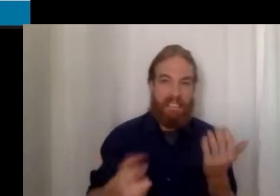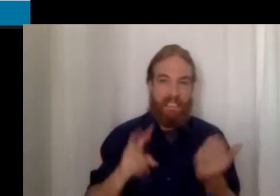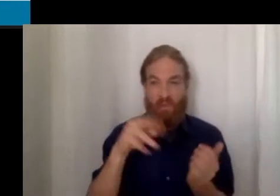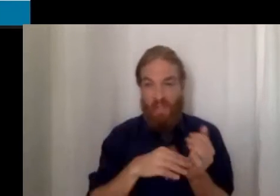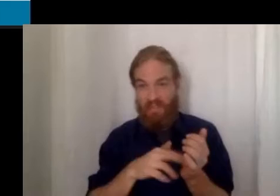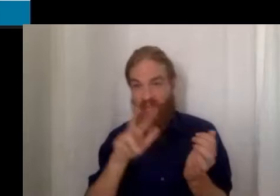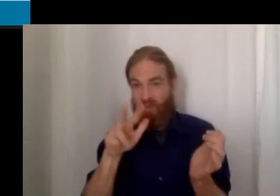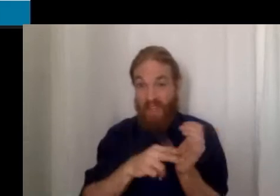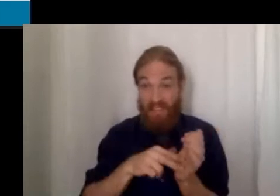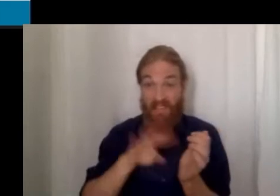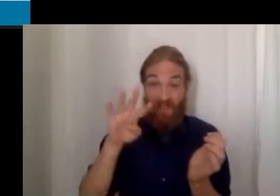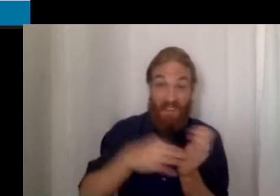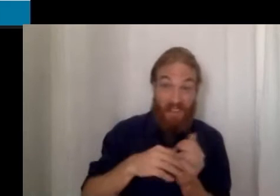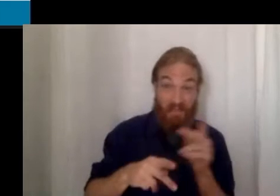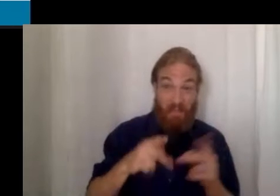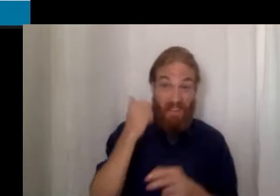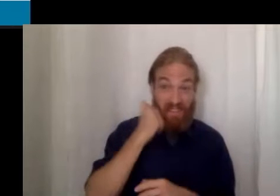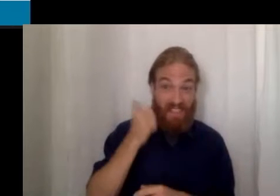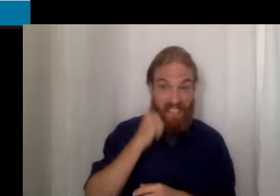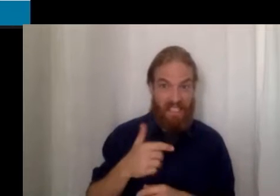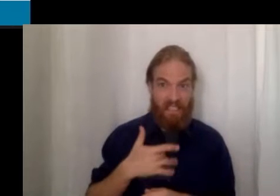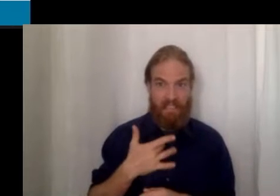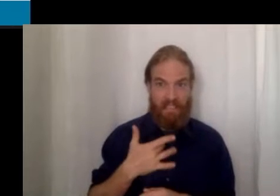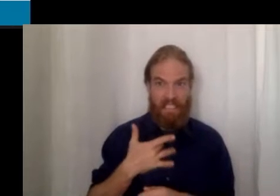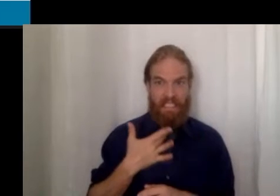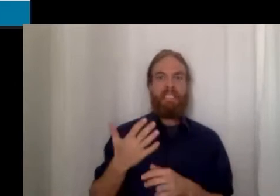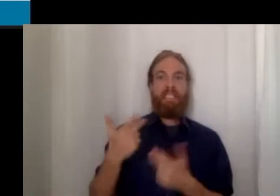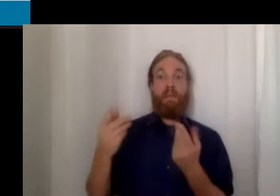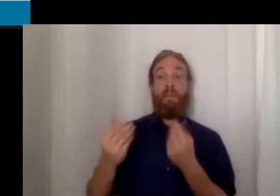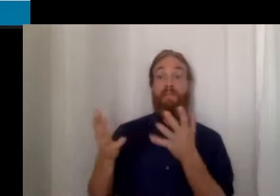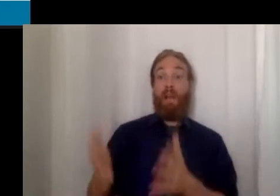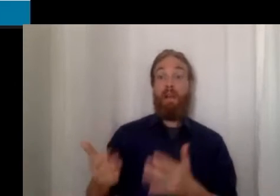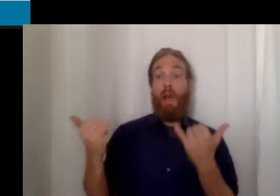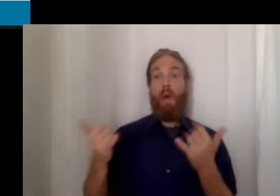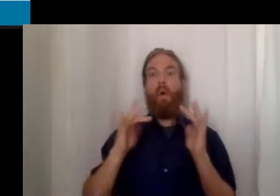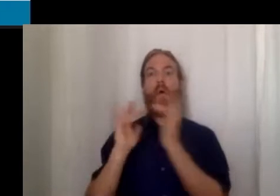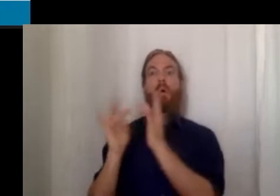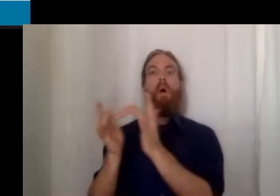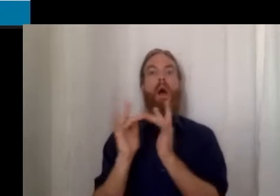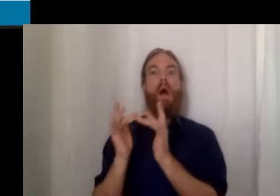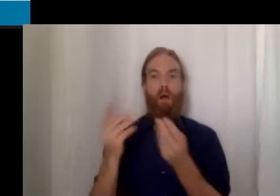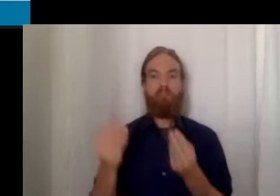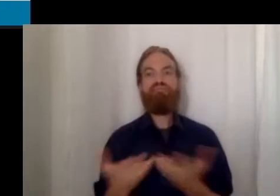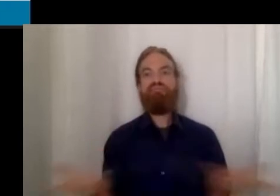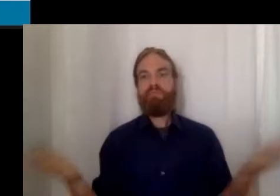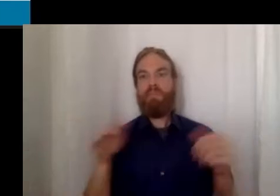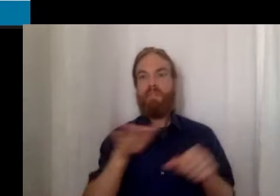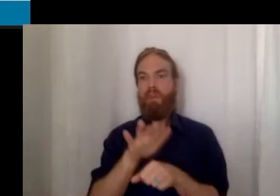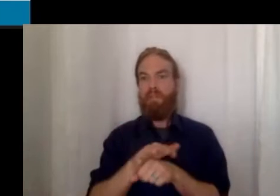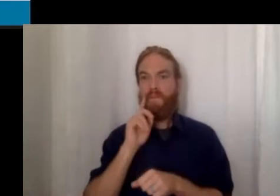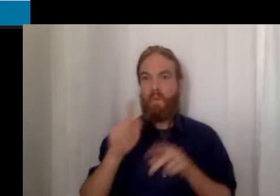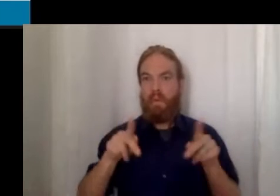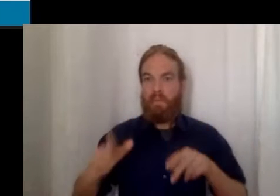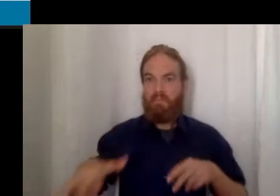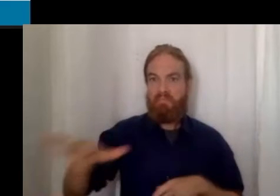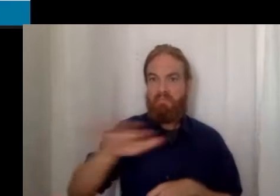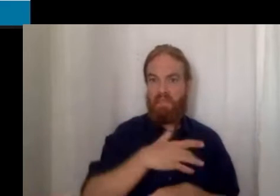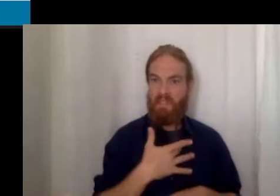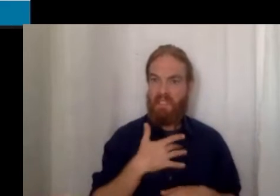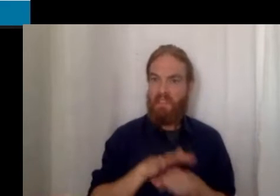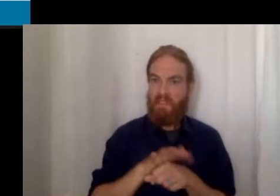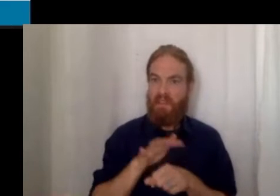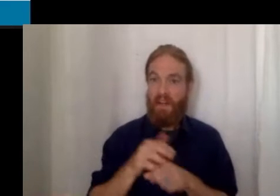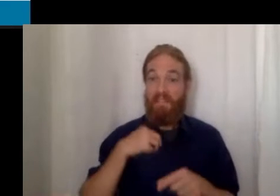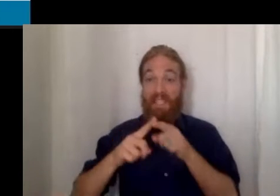now broad enough and dispersed more equitably throughout counties that they don't need to do that any longer.